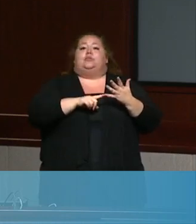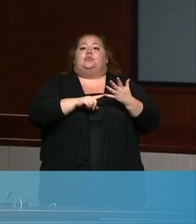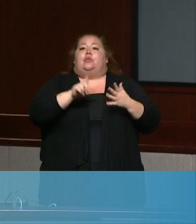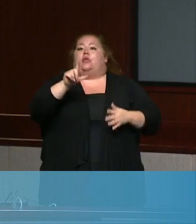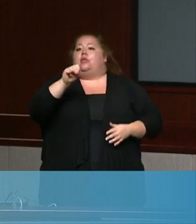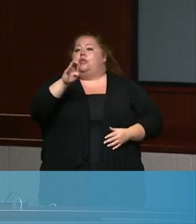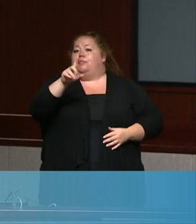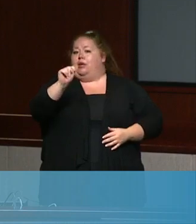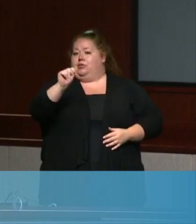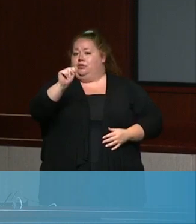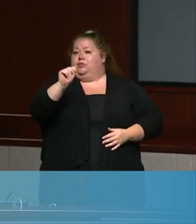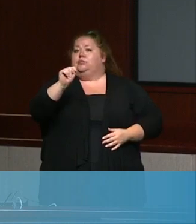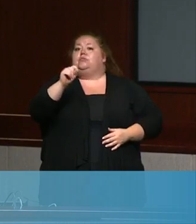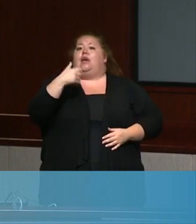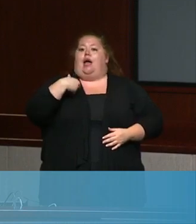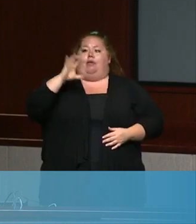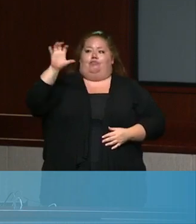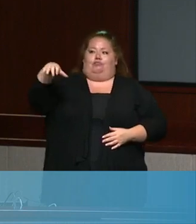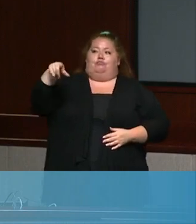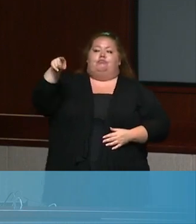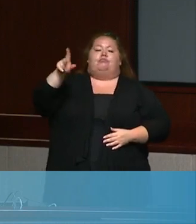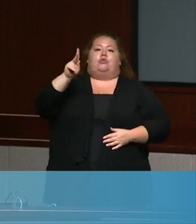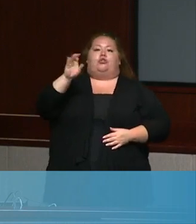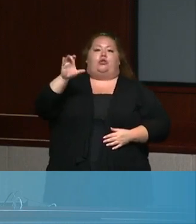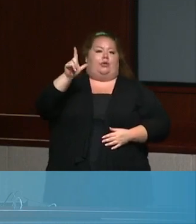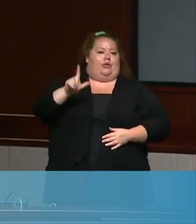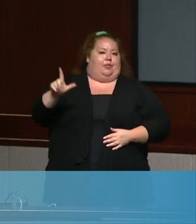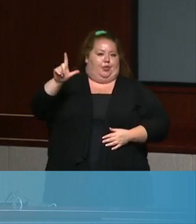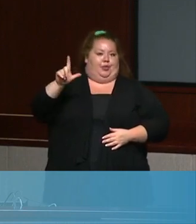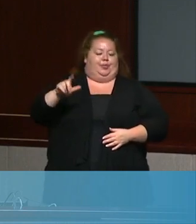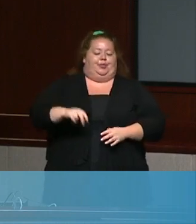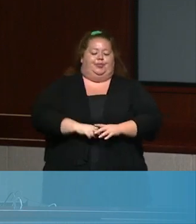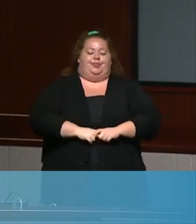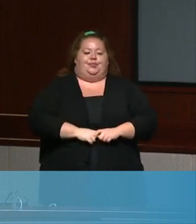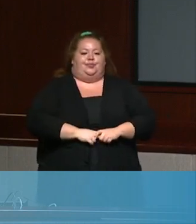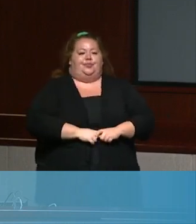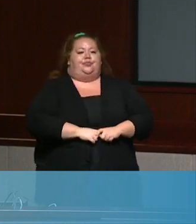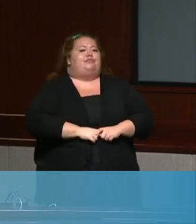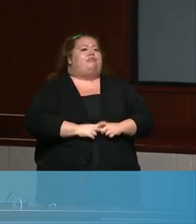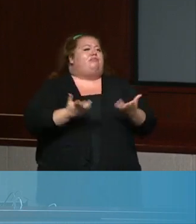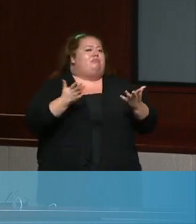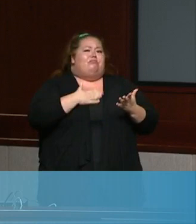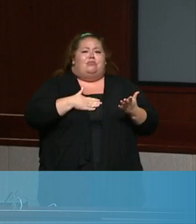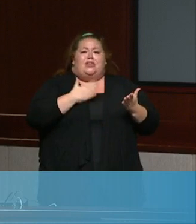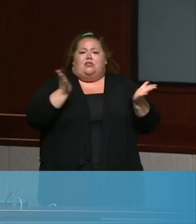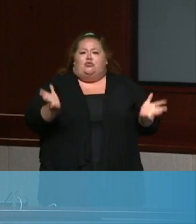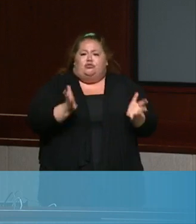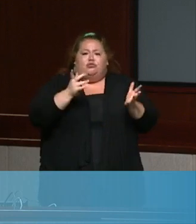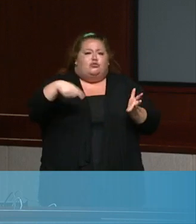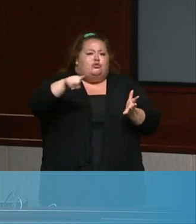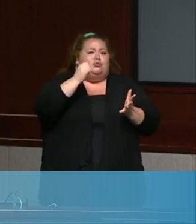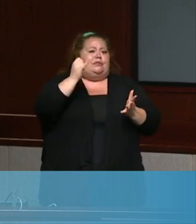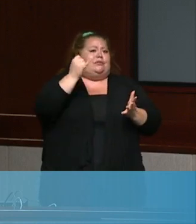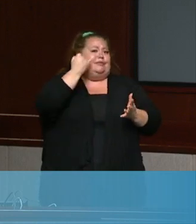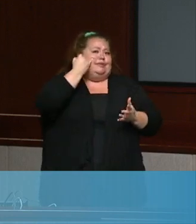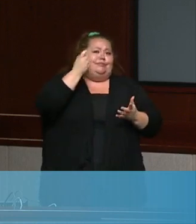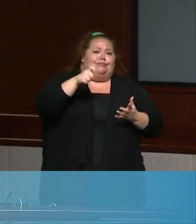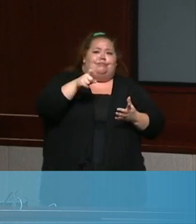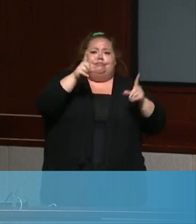Lamont has a site at the Kern County Library. Again, we encourage you to use those if you feel like you need to be tested. They are